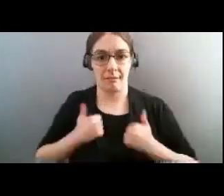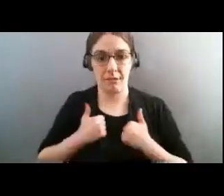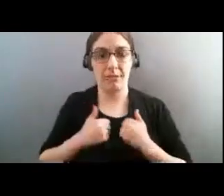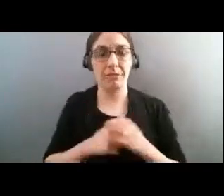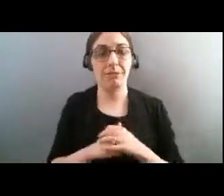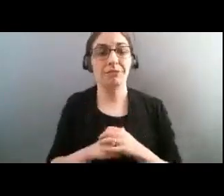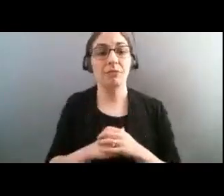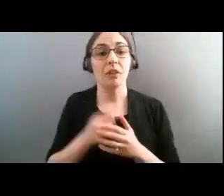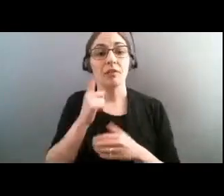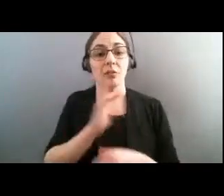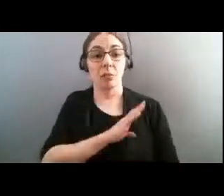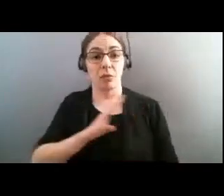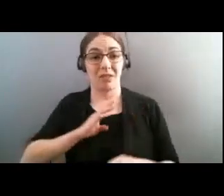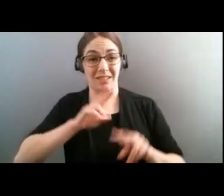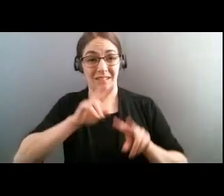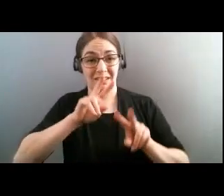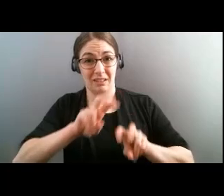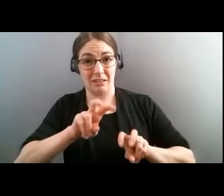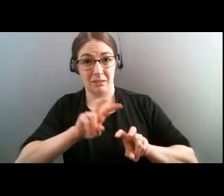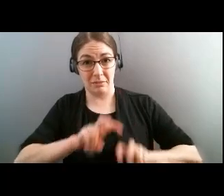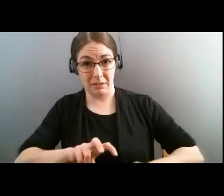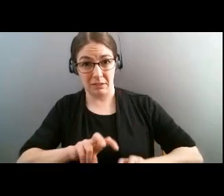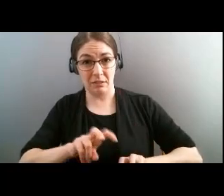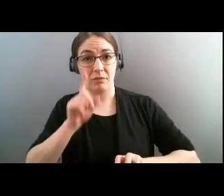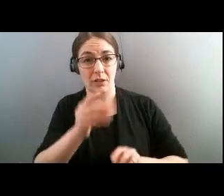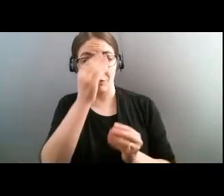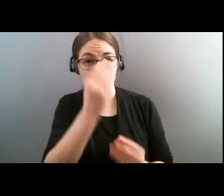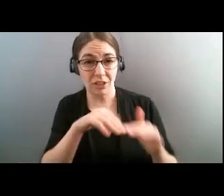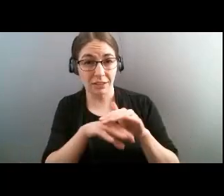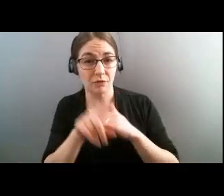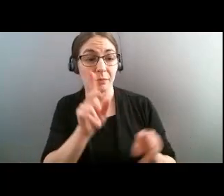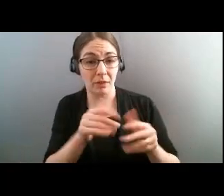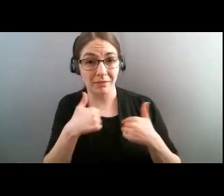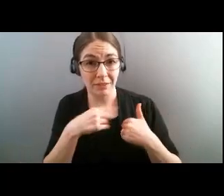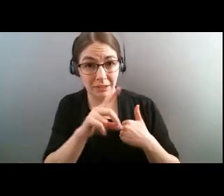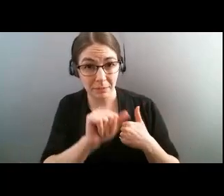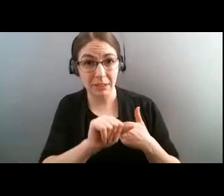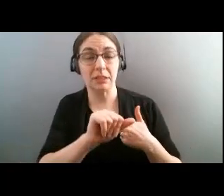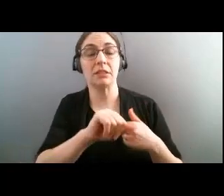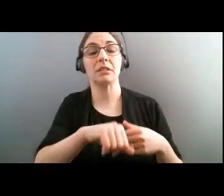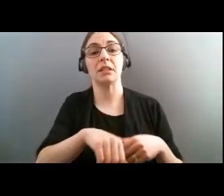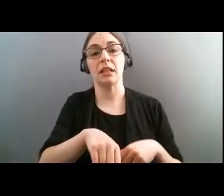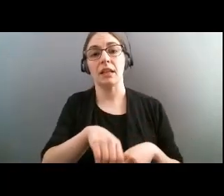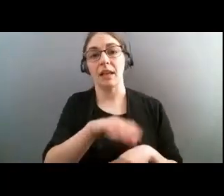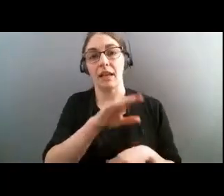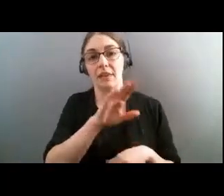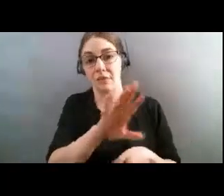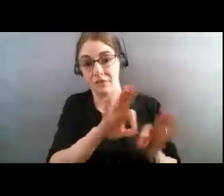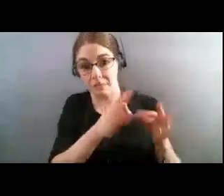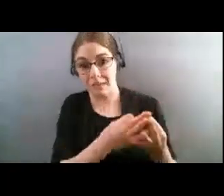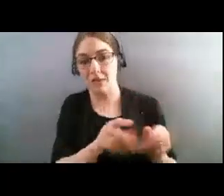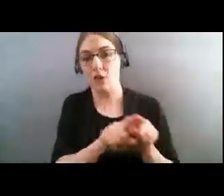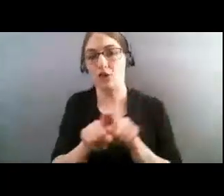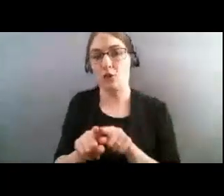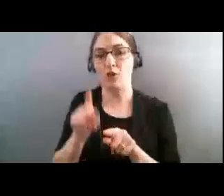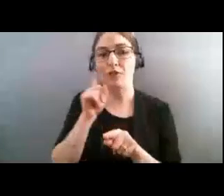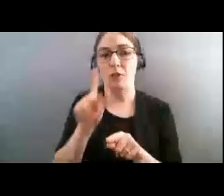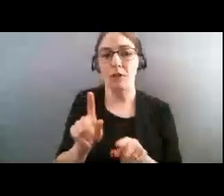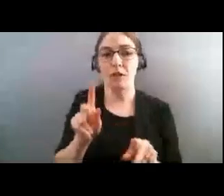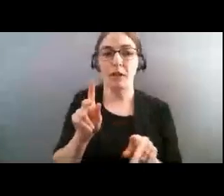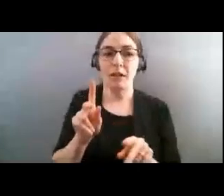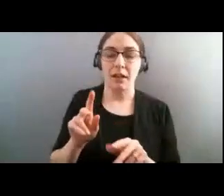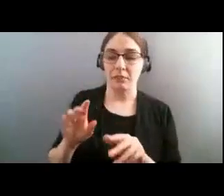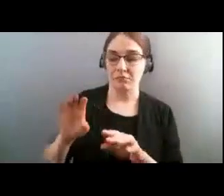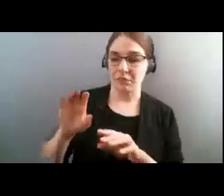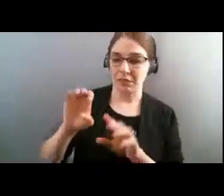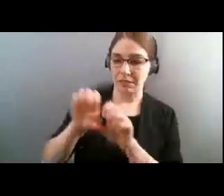information access for people with disabilities and their family members, and the board's assessment of the information ecology of the disability services